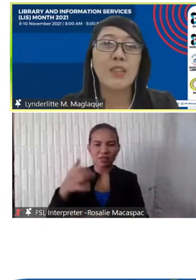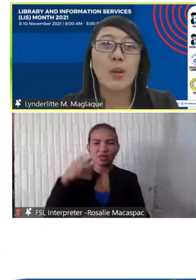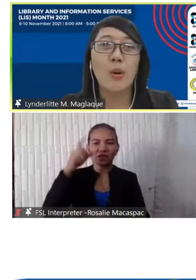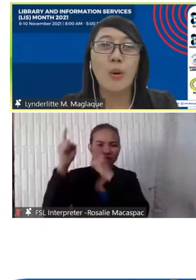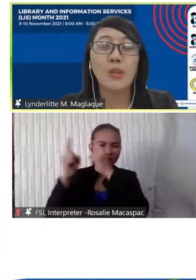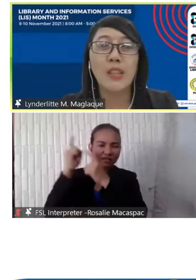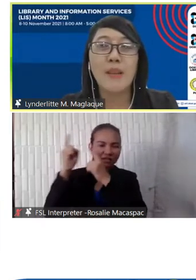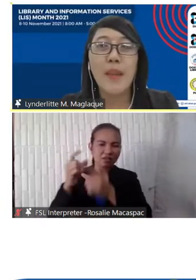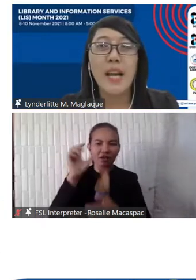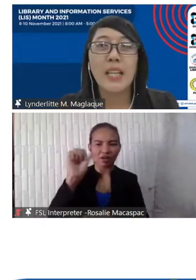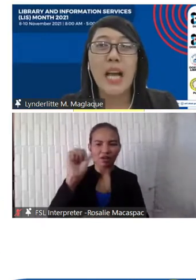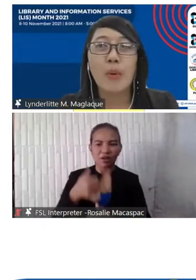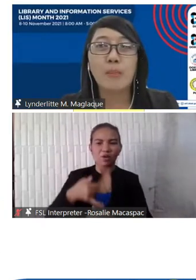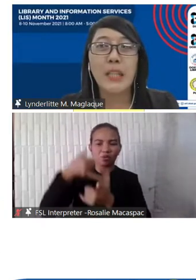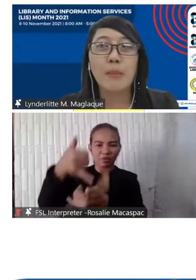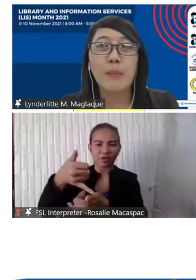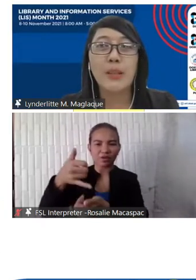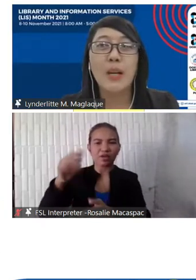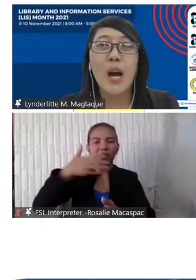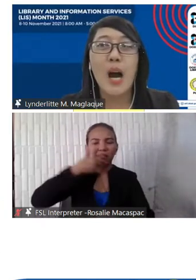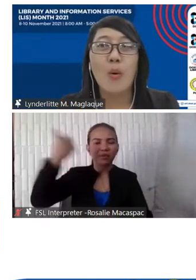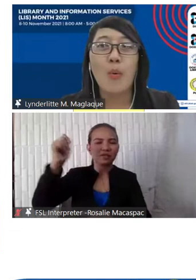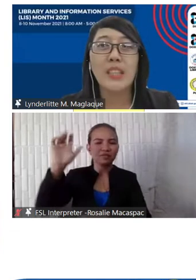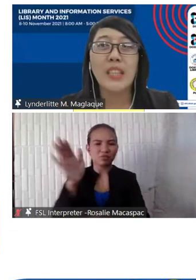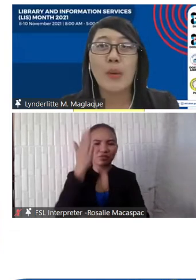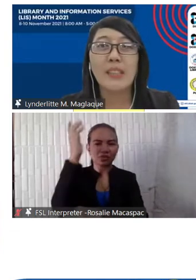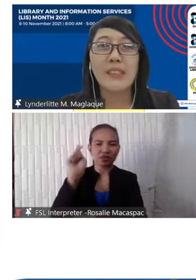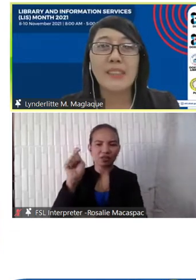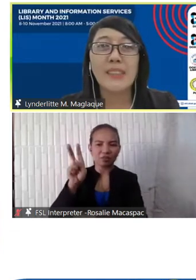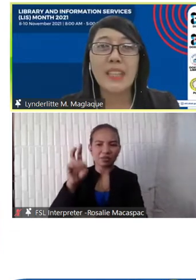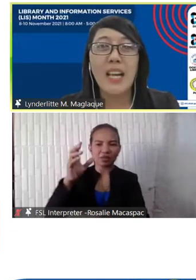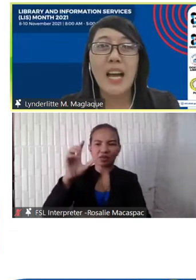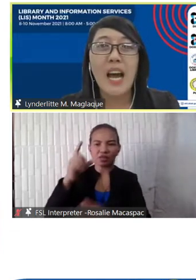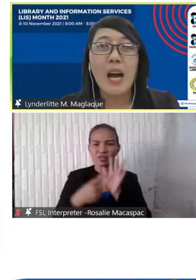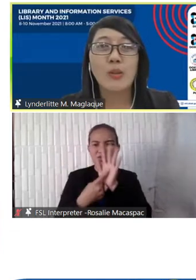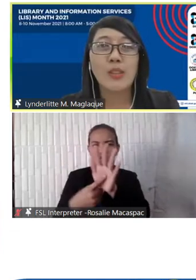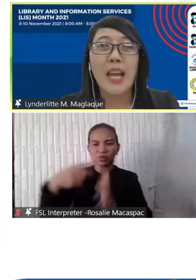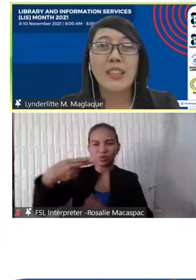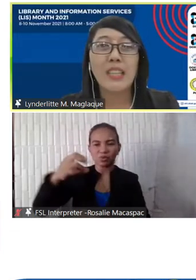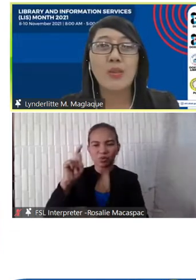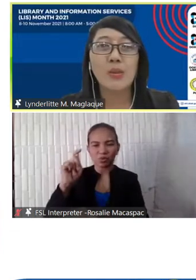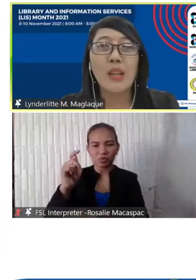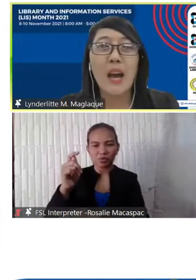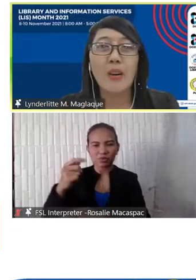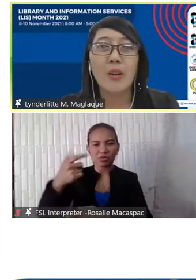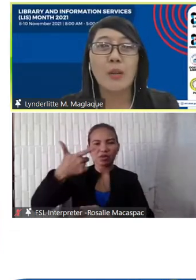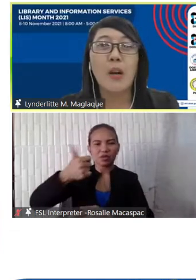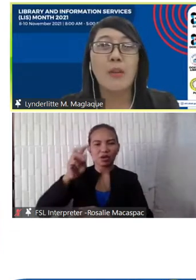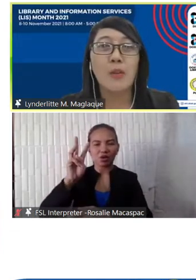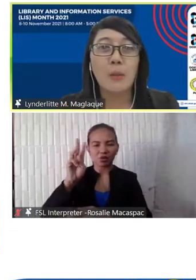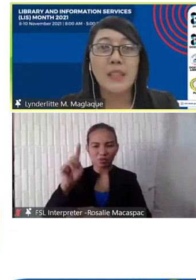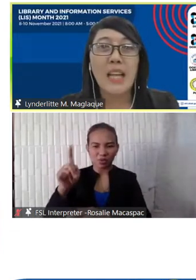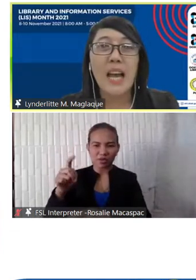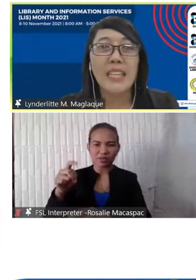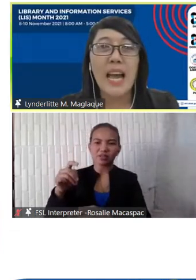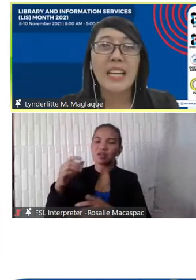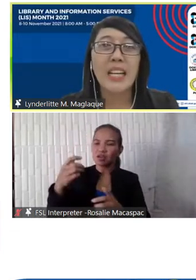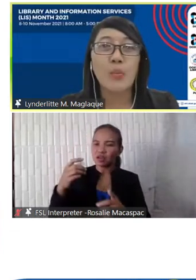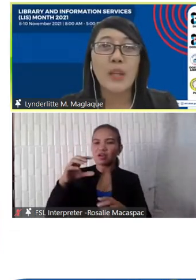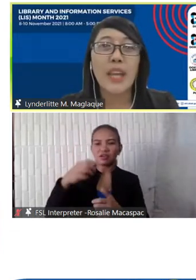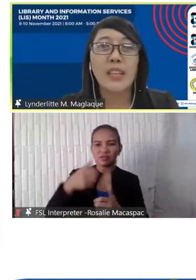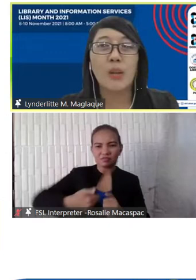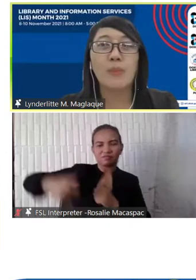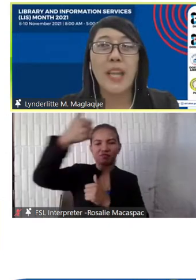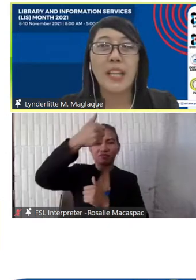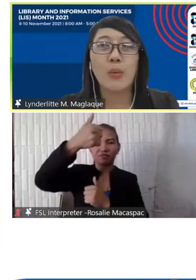Morning TV Show Host, Gawad Filipino Awardee 2016, Outstanding News Anchor for Mata and